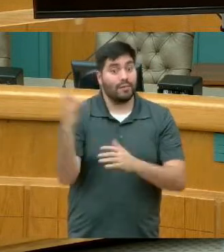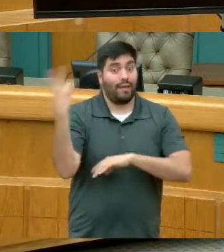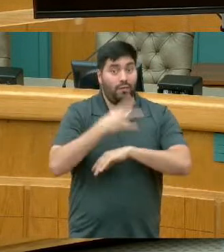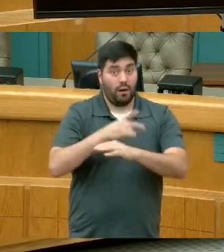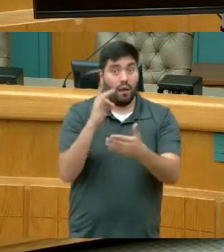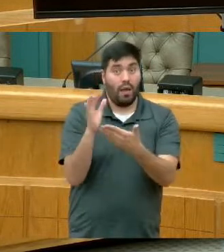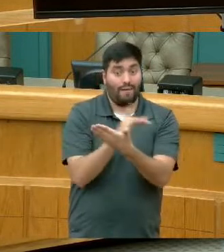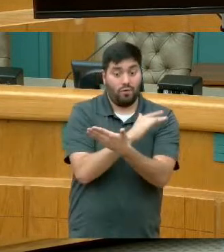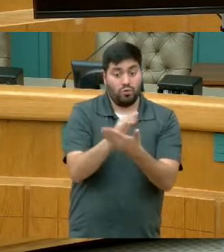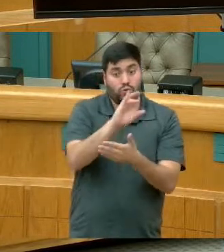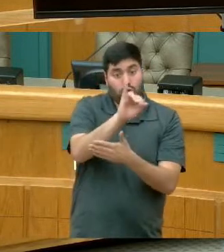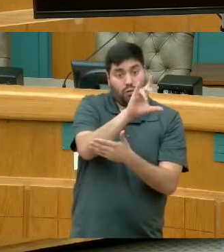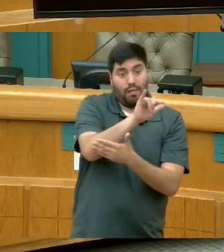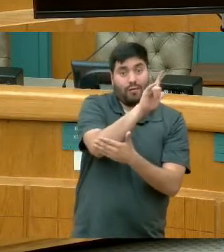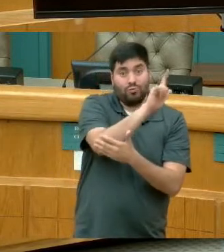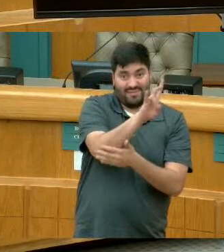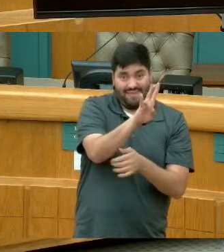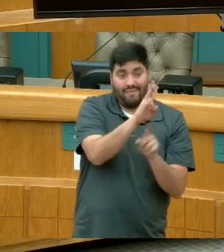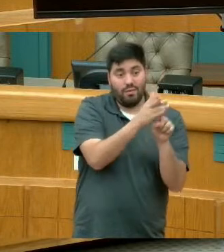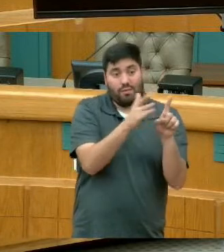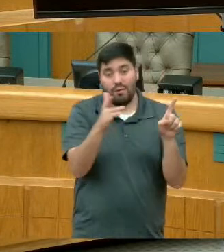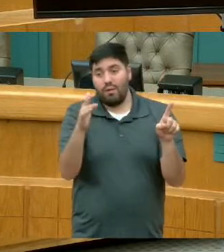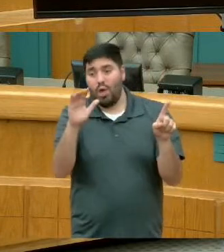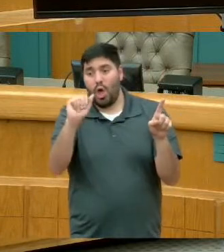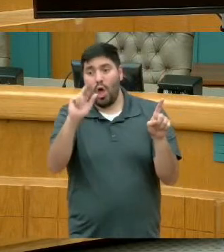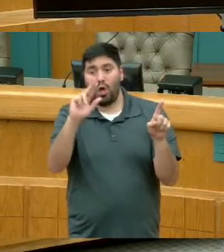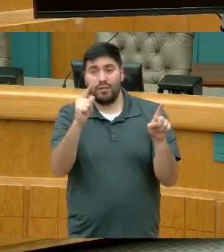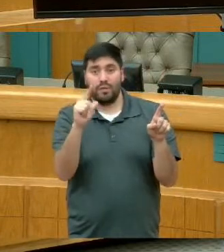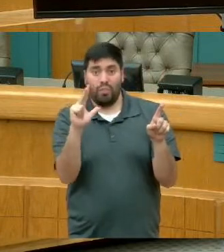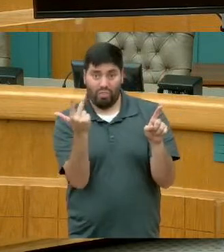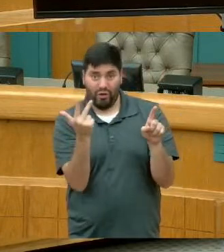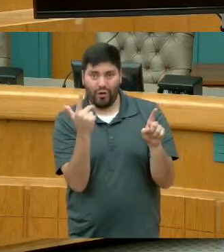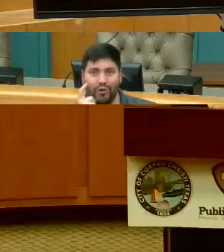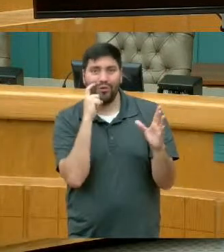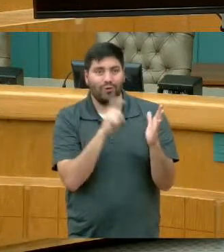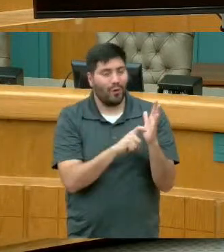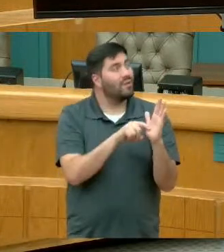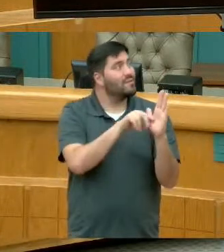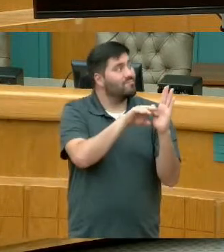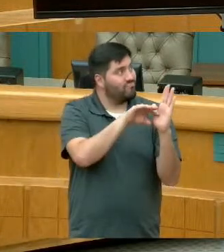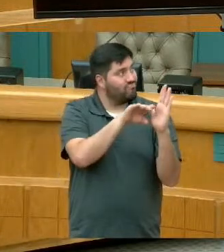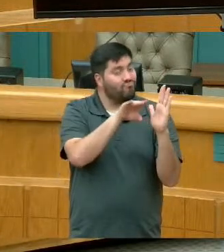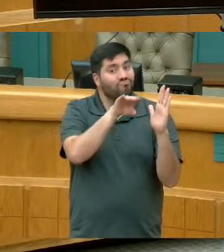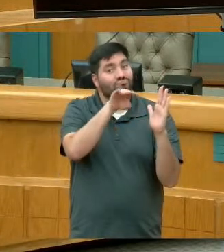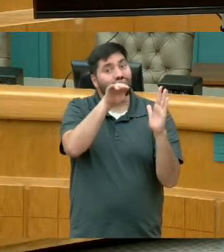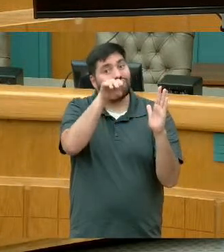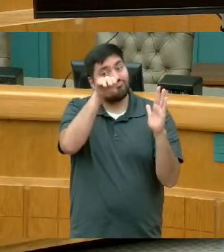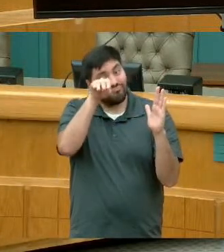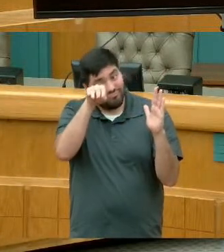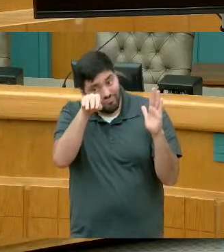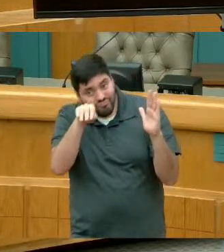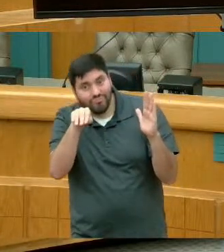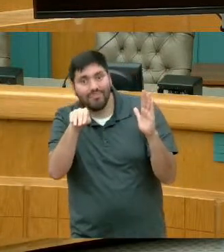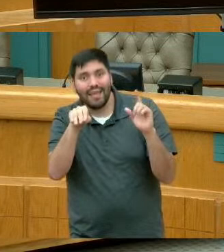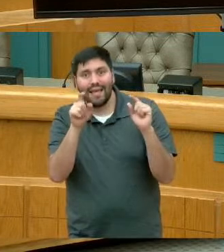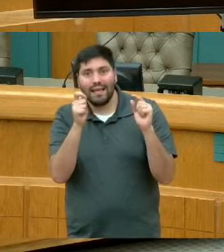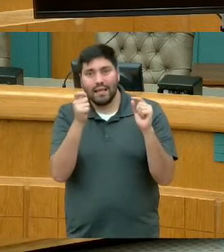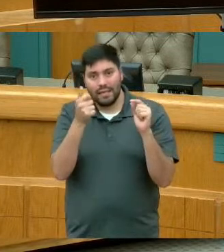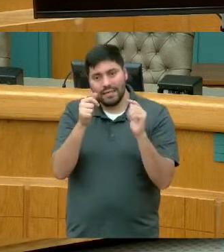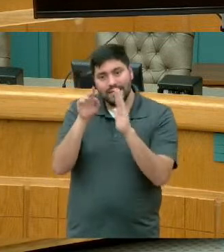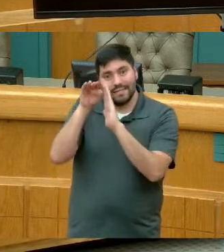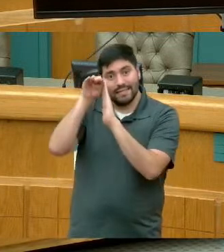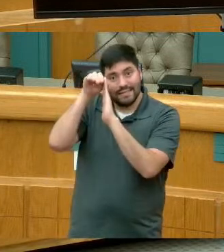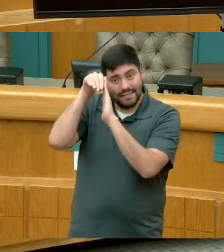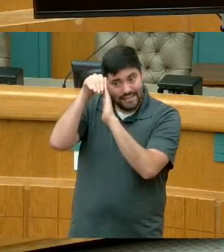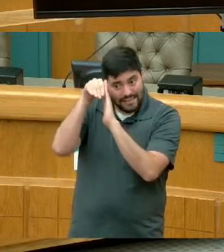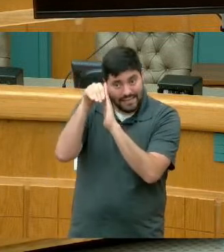the 7-day average from July 27th to August 3rd, you see the downward trend. And that's what we want to continue seeing,